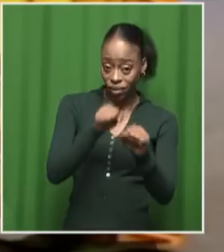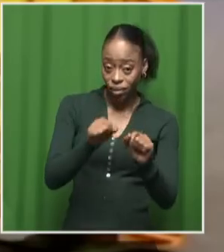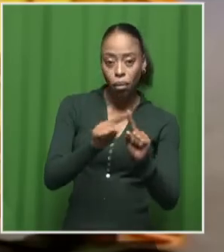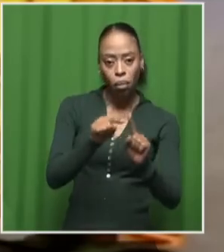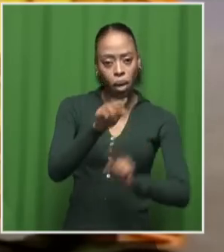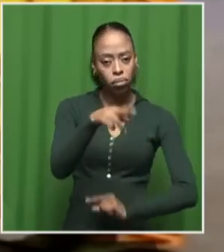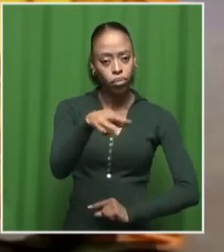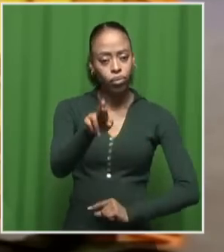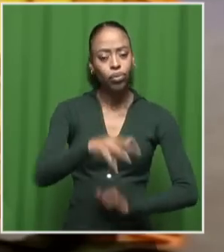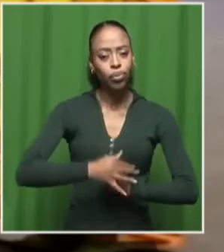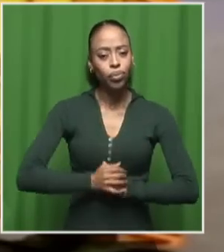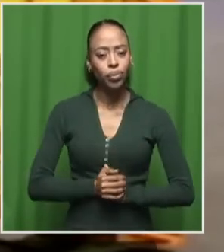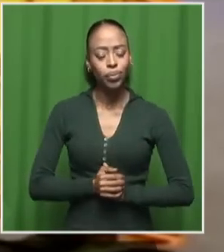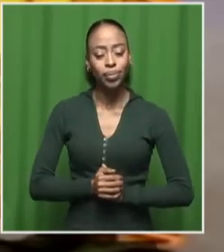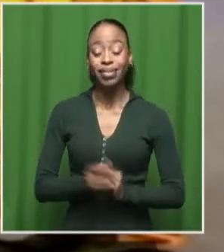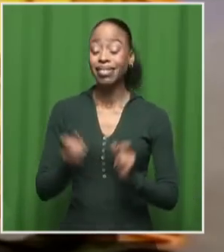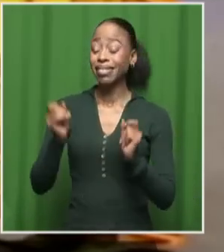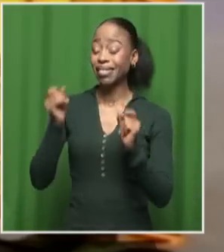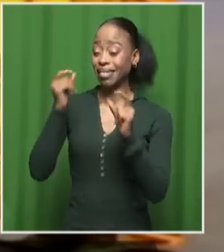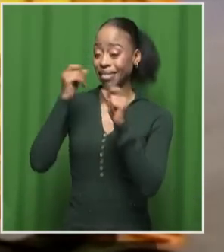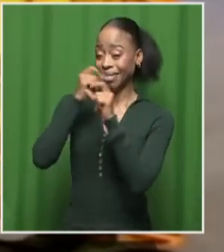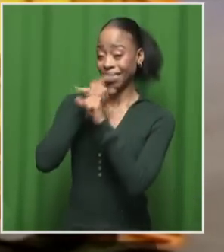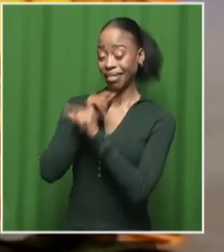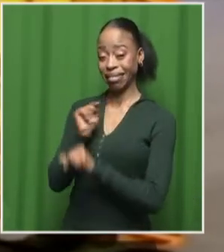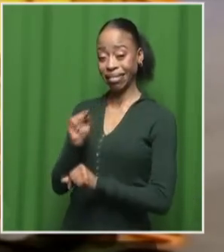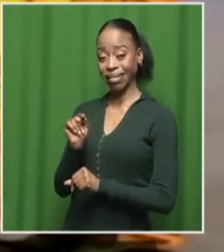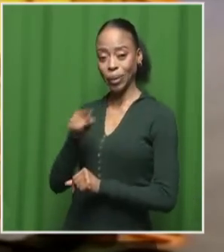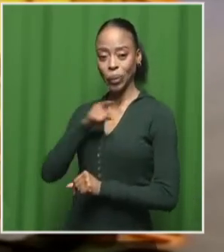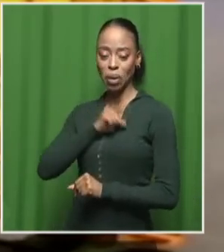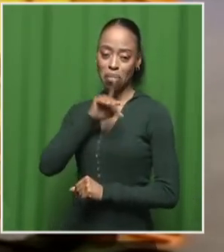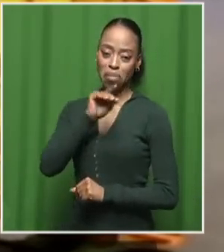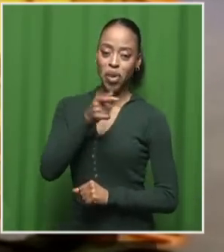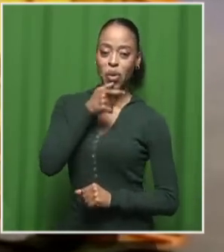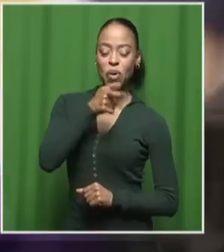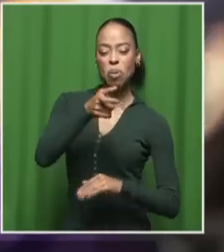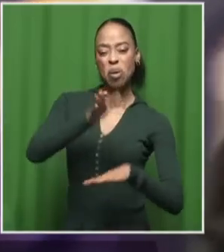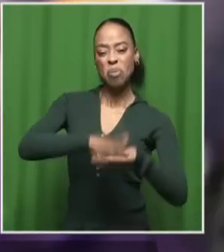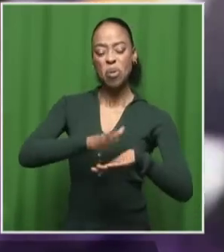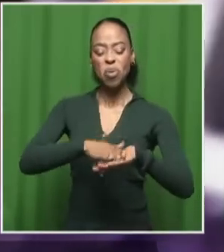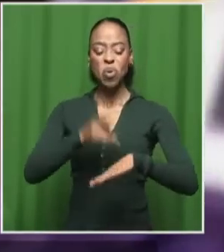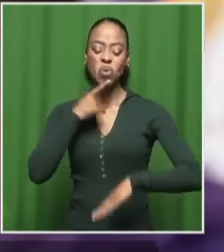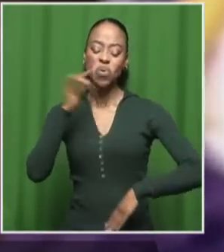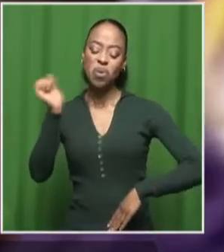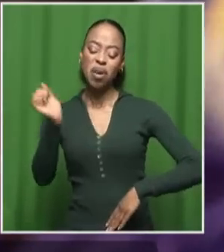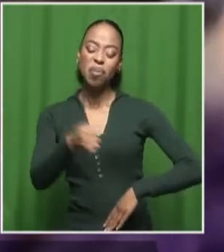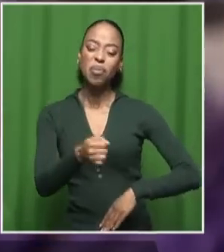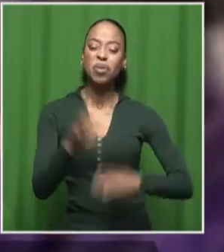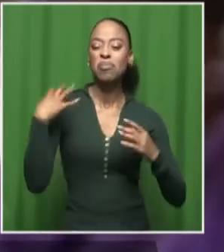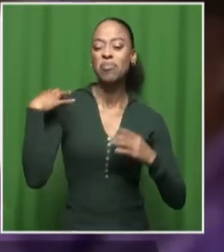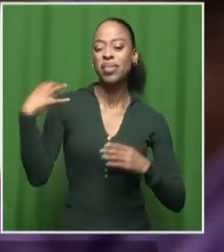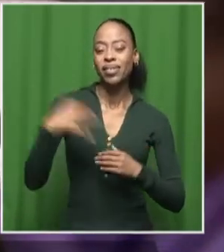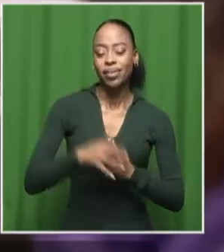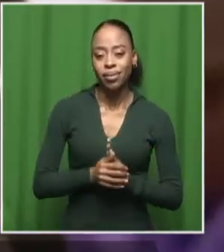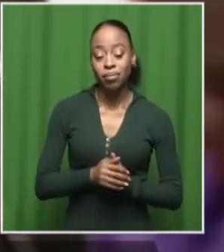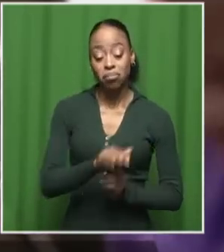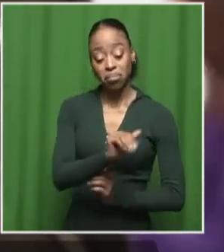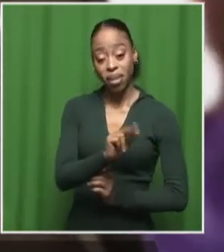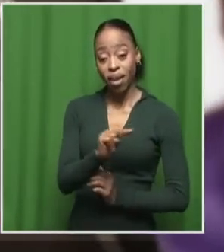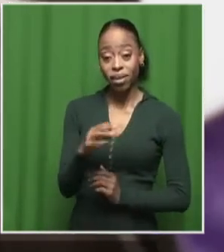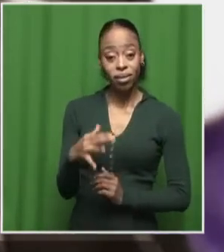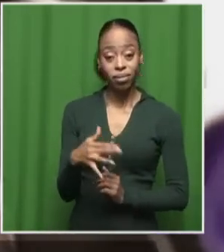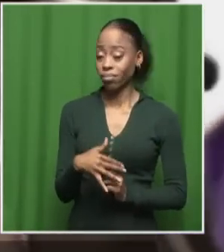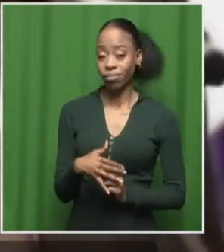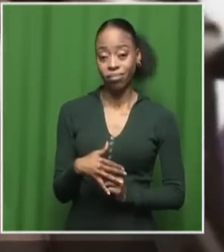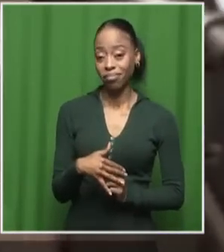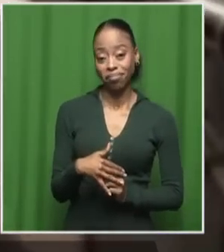right. This raised the implication that the DA would have a significant say in who will be appointed in the executive. The ANC, however, held a